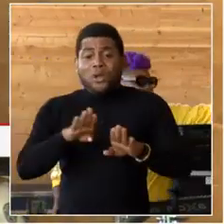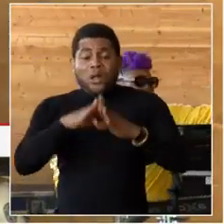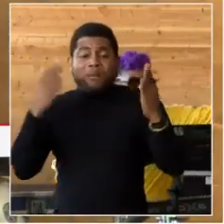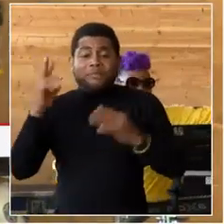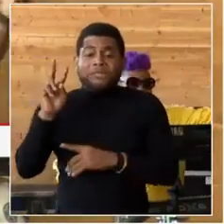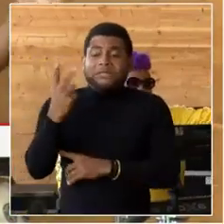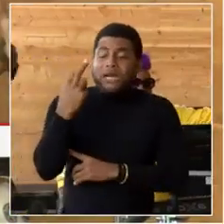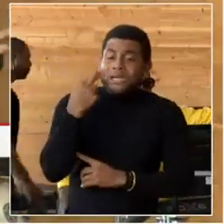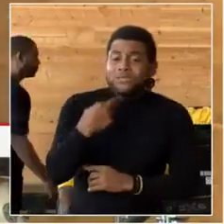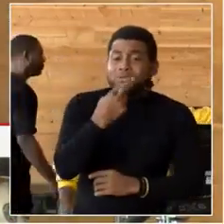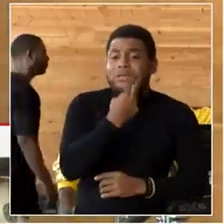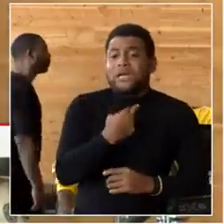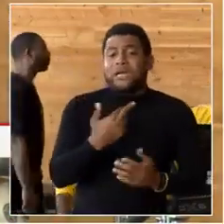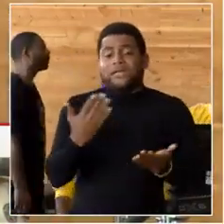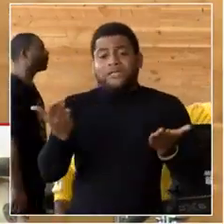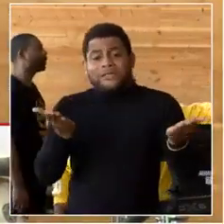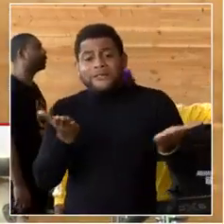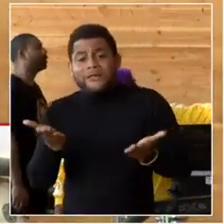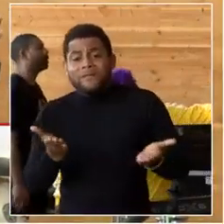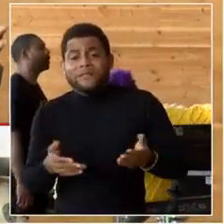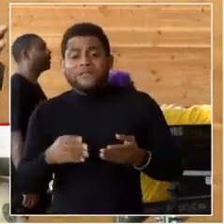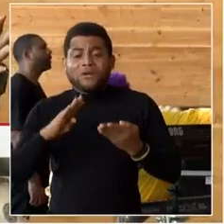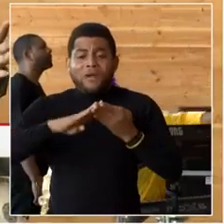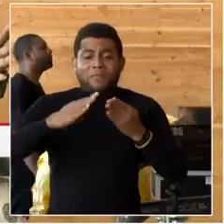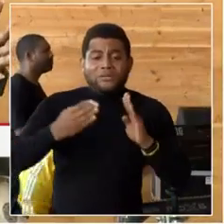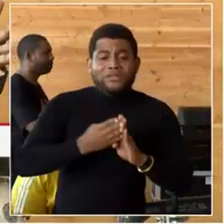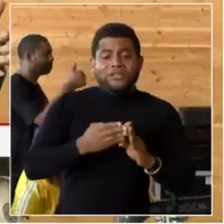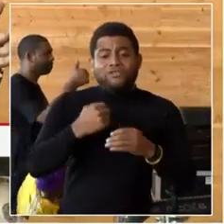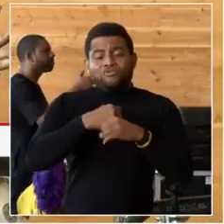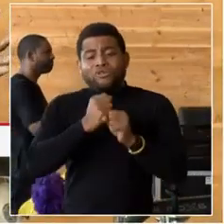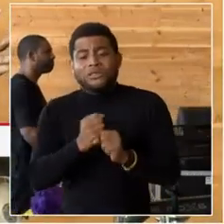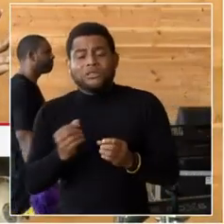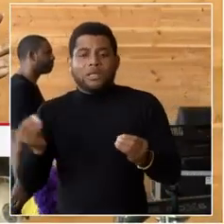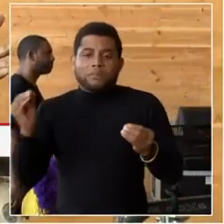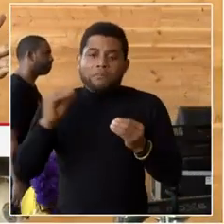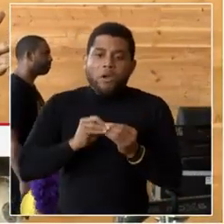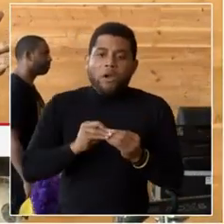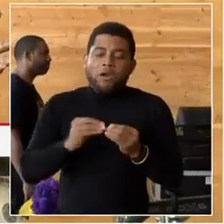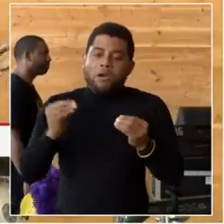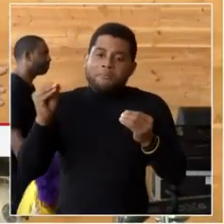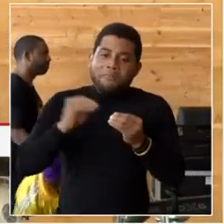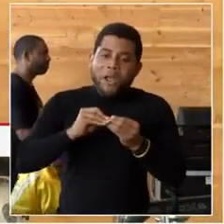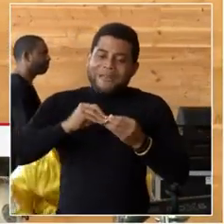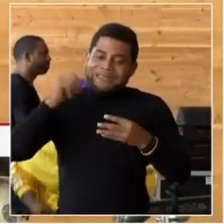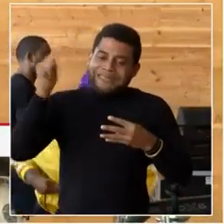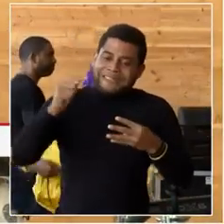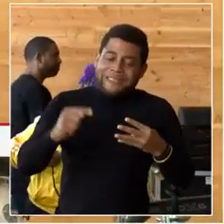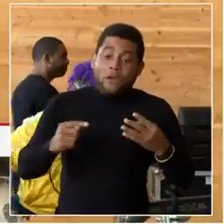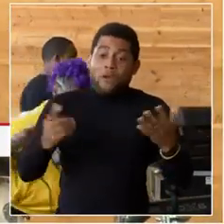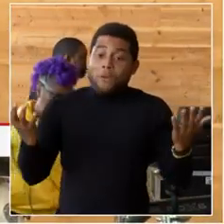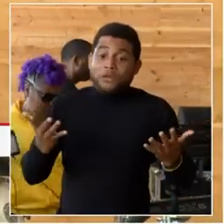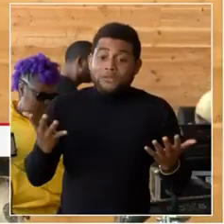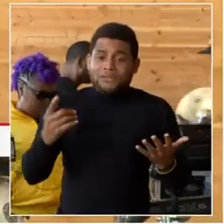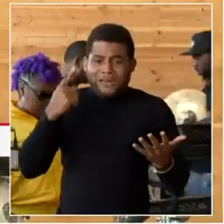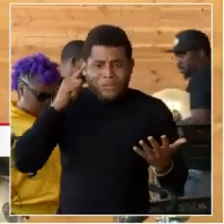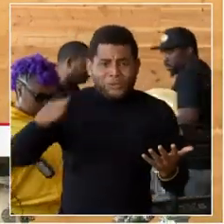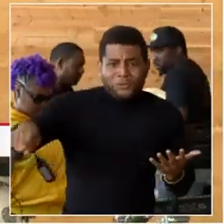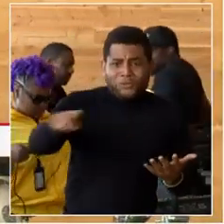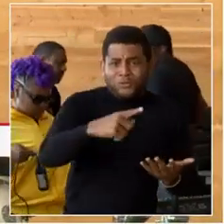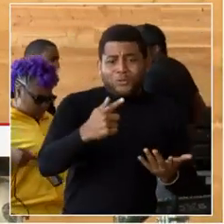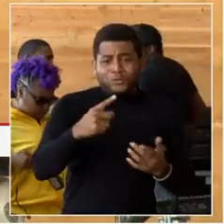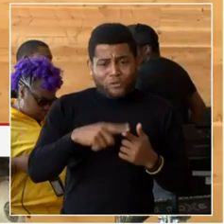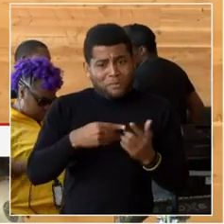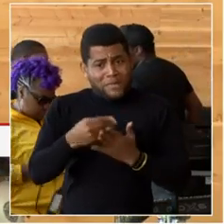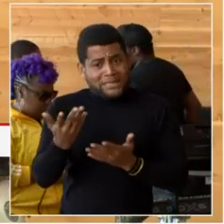restaurants, serving the community, creating more amenities for what? for you to buy stuff,